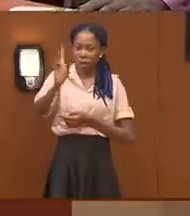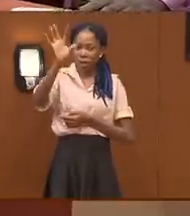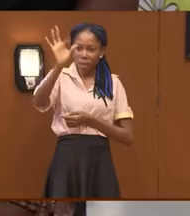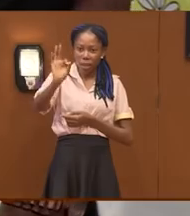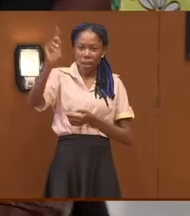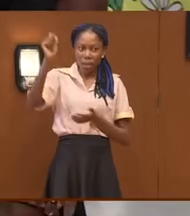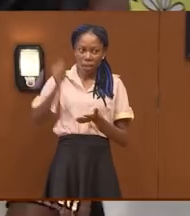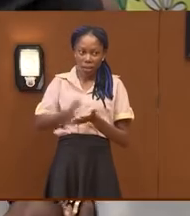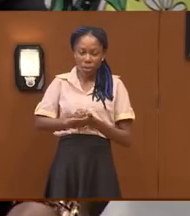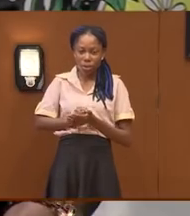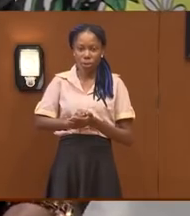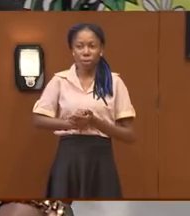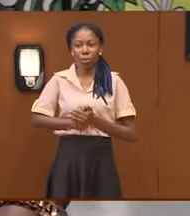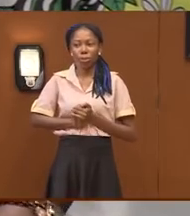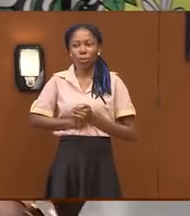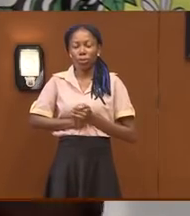$339,750. You see, we have to be